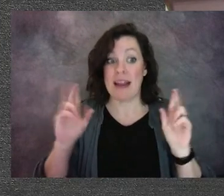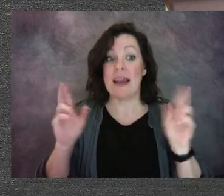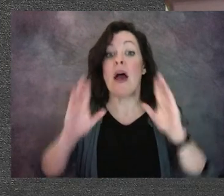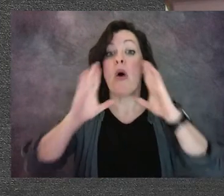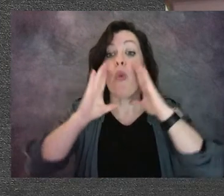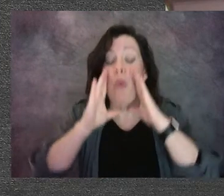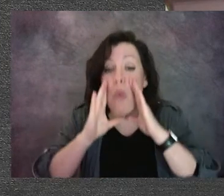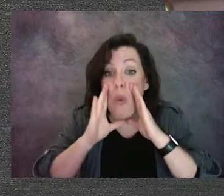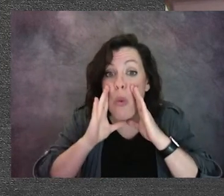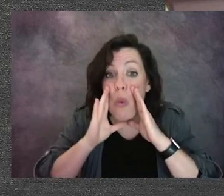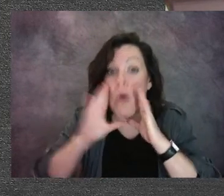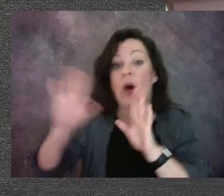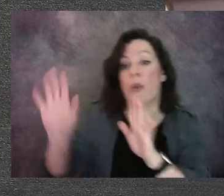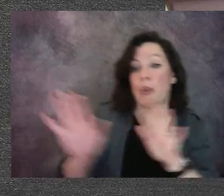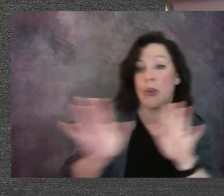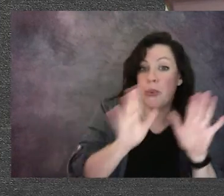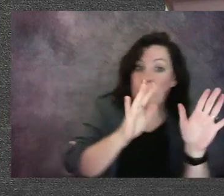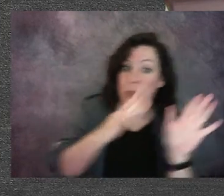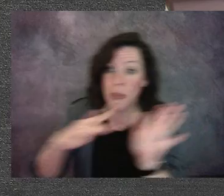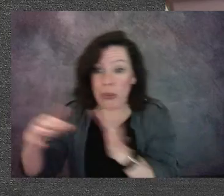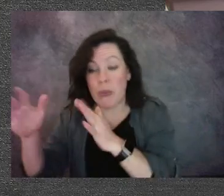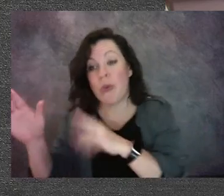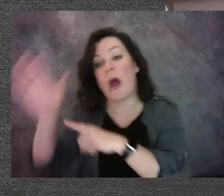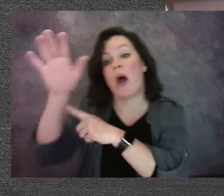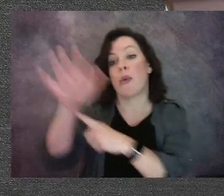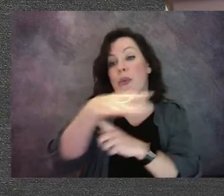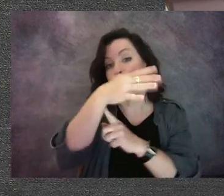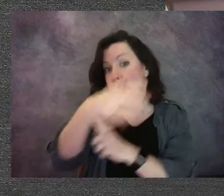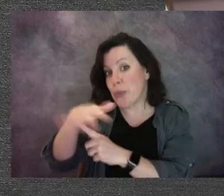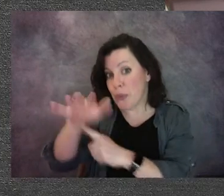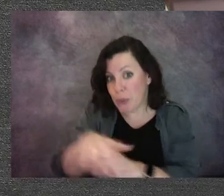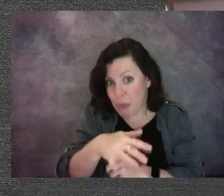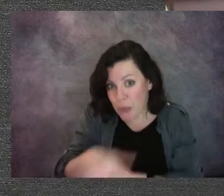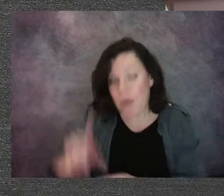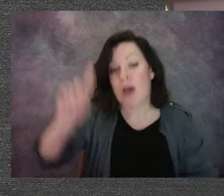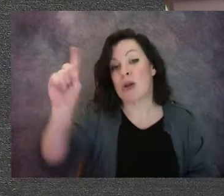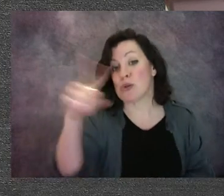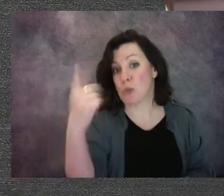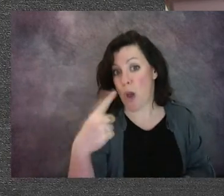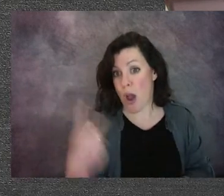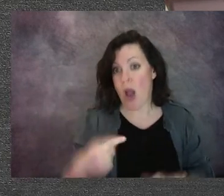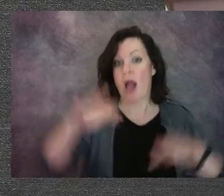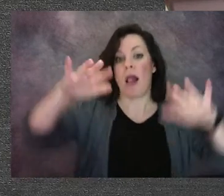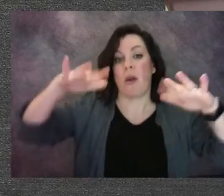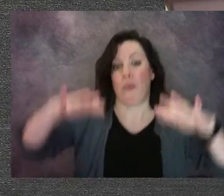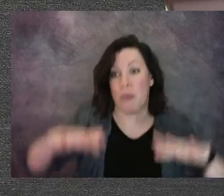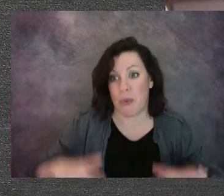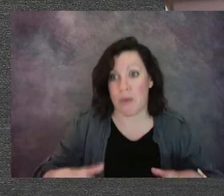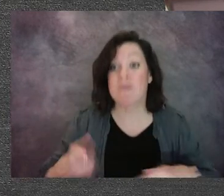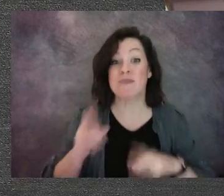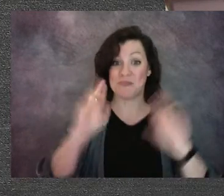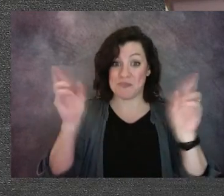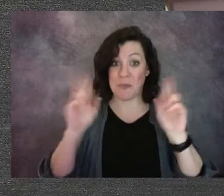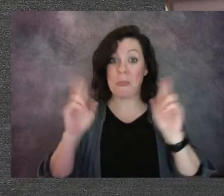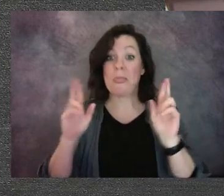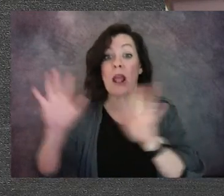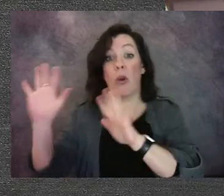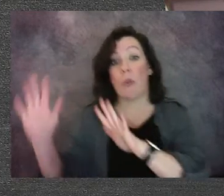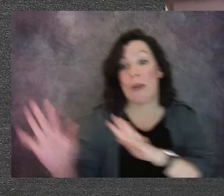going to blow. We're going to have falling leaves. Mm-hmm. We're going to twirl. And then we touch the ground. Uh-huh. Okay. You